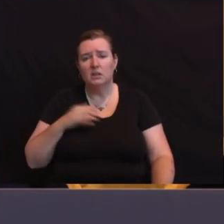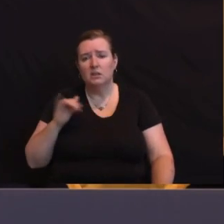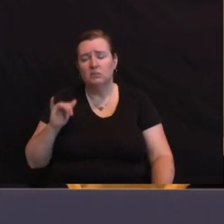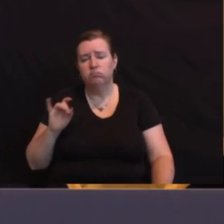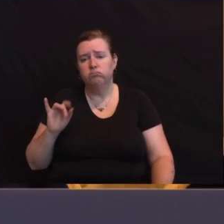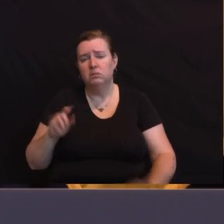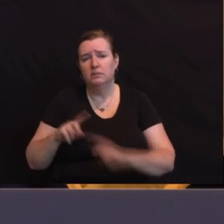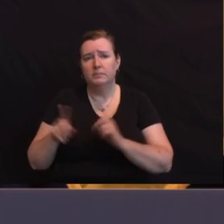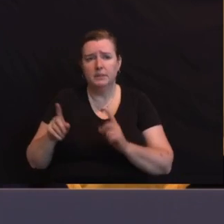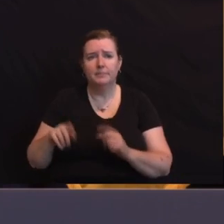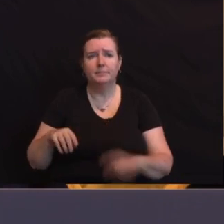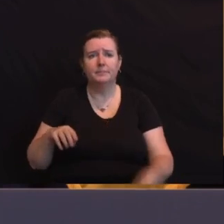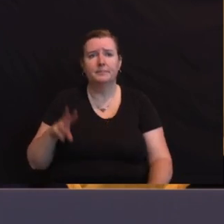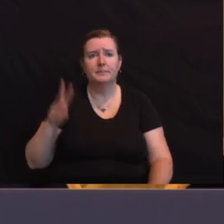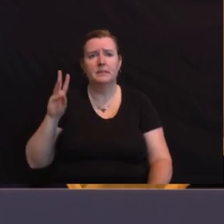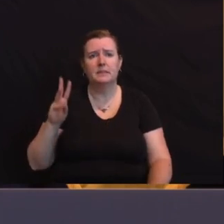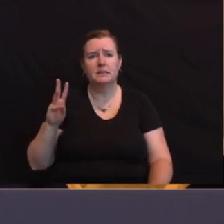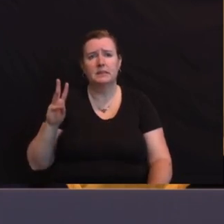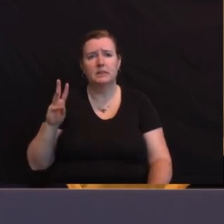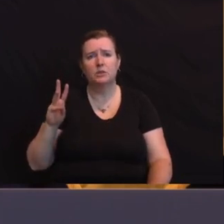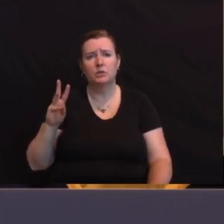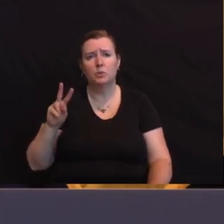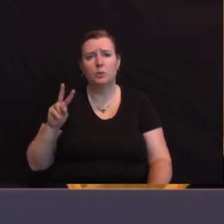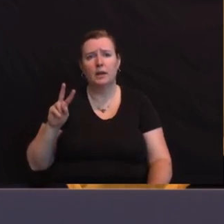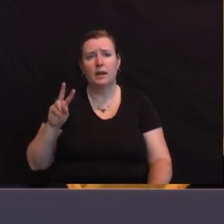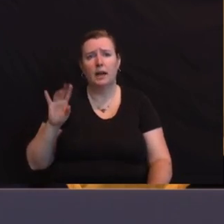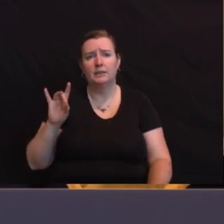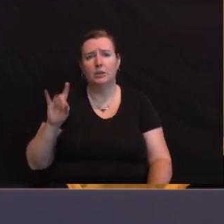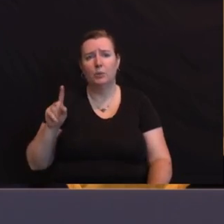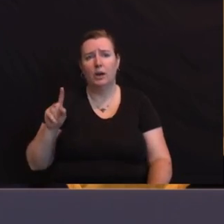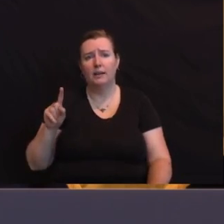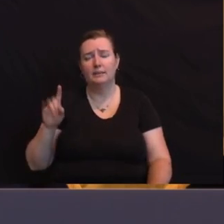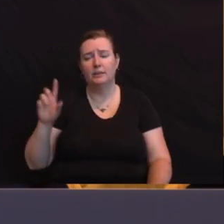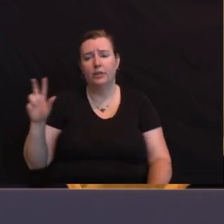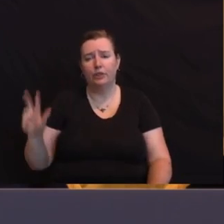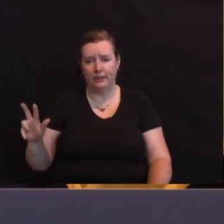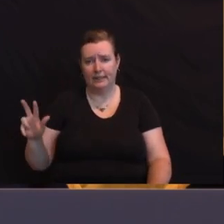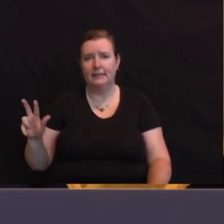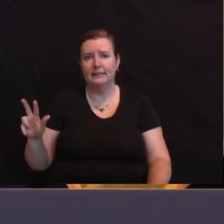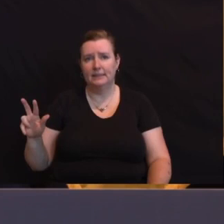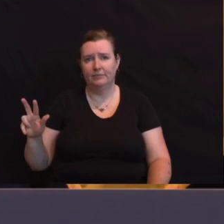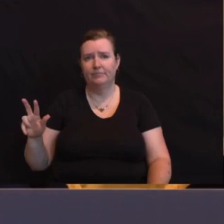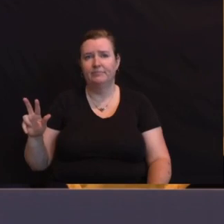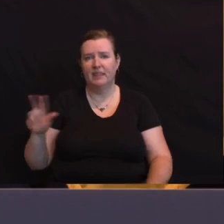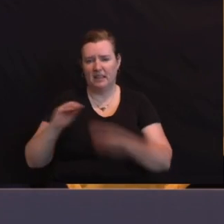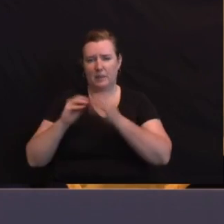numbers 62,813 have not changed, I think, since June 10th. So 4 months, please God, it stays that way.